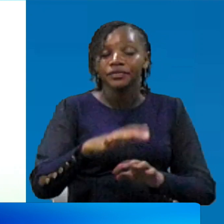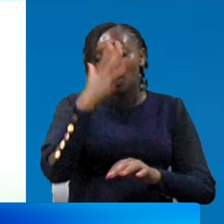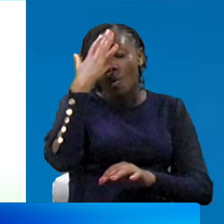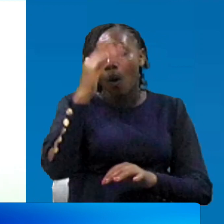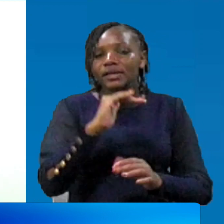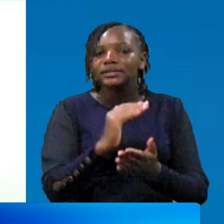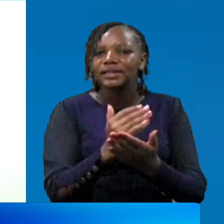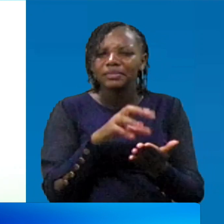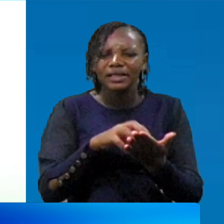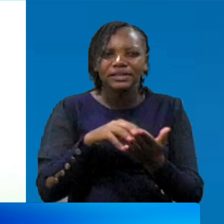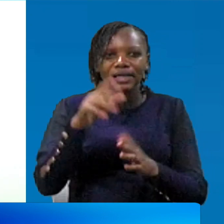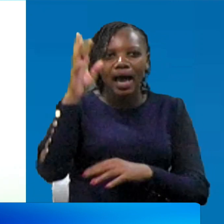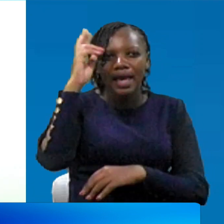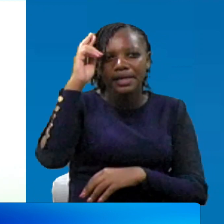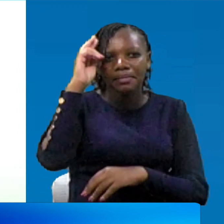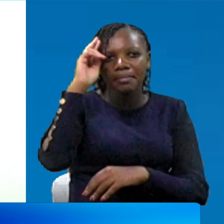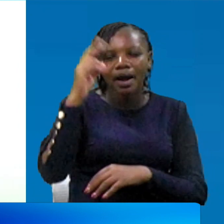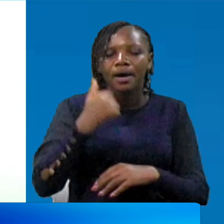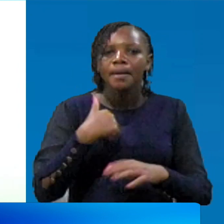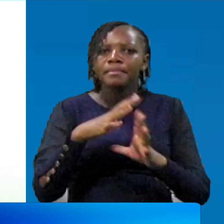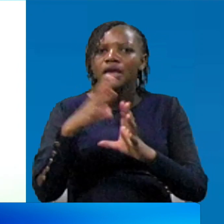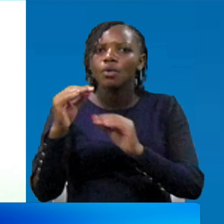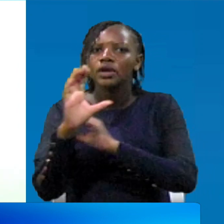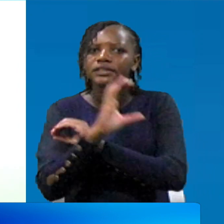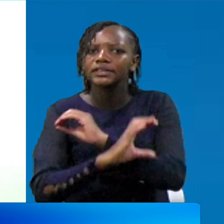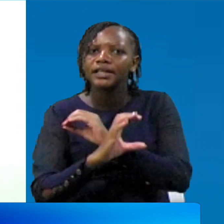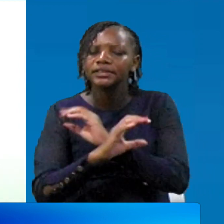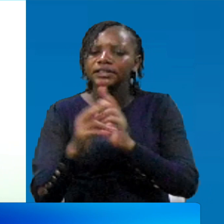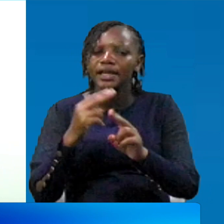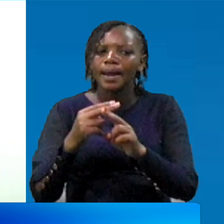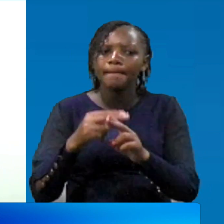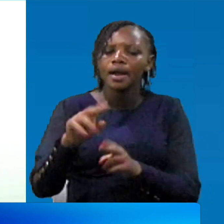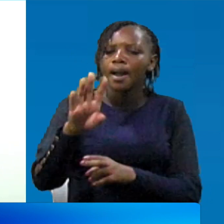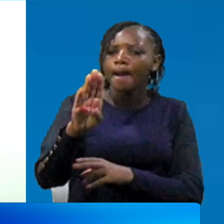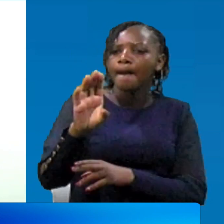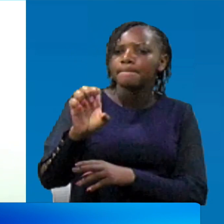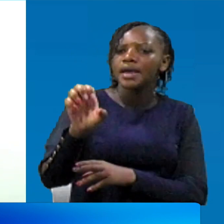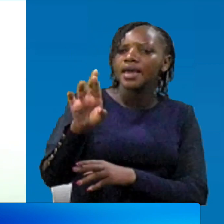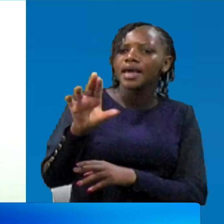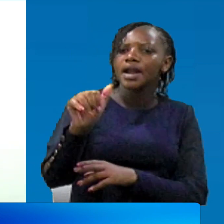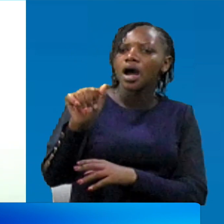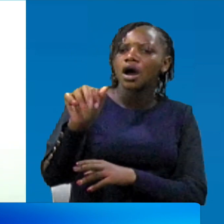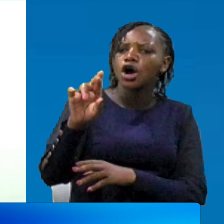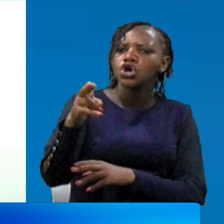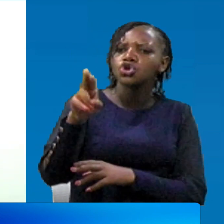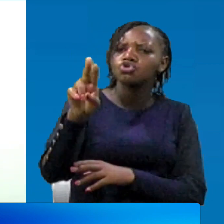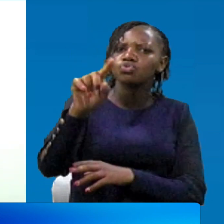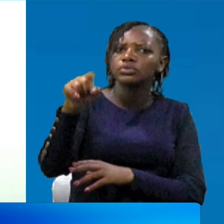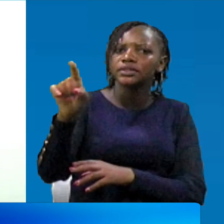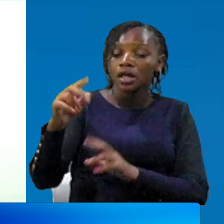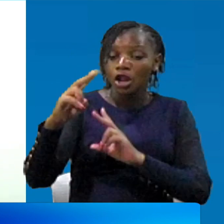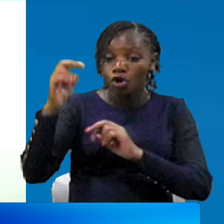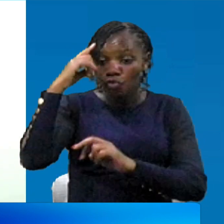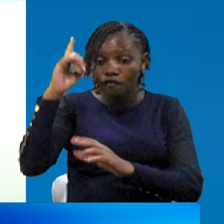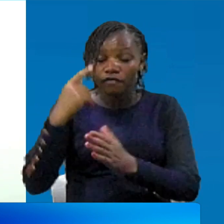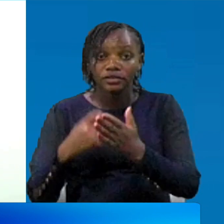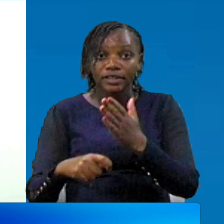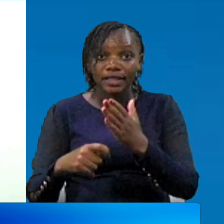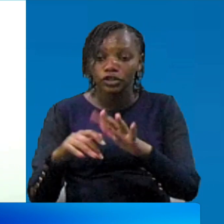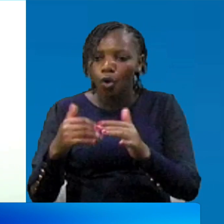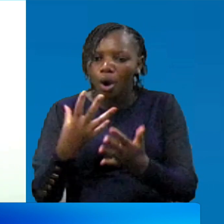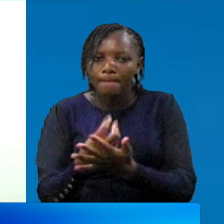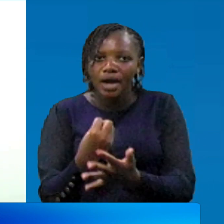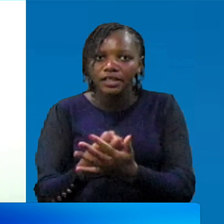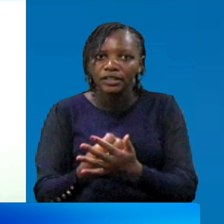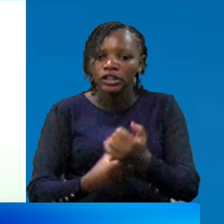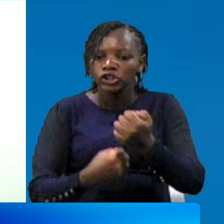cases, I remember I went to a country called Belarus to look for success for mechanizing our agriculture, and I